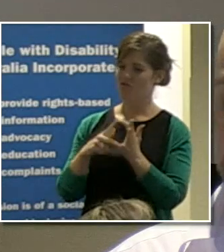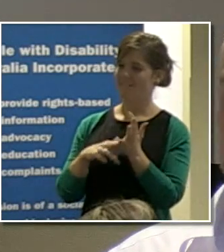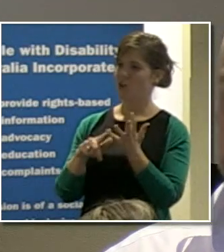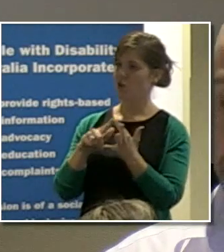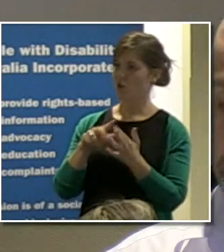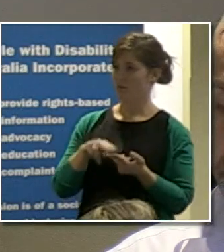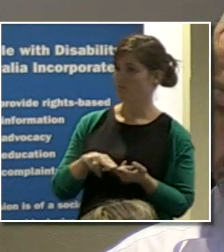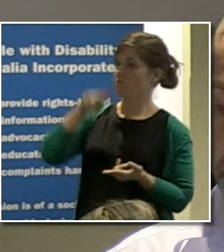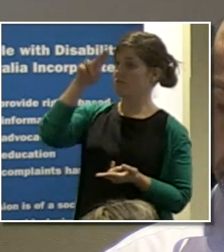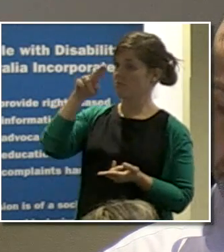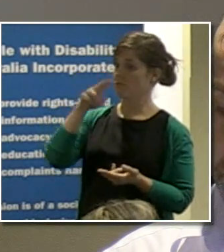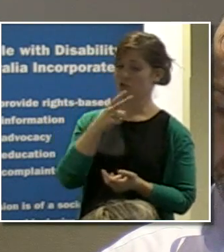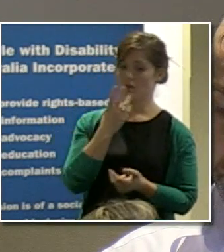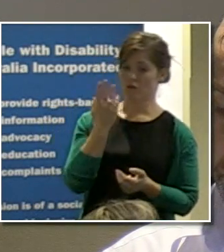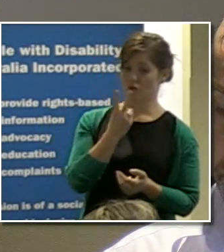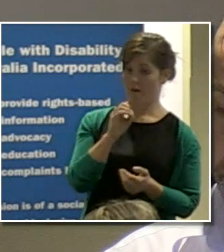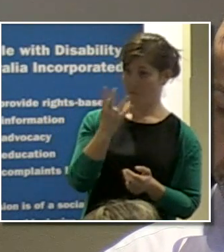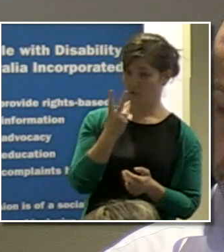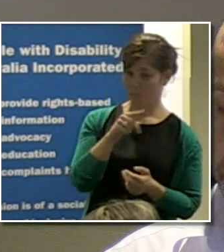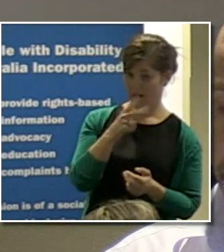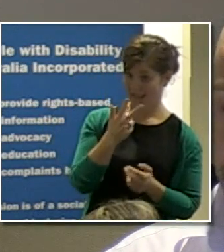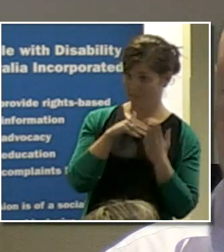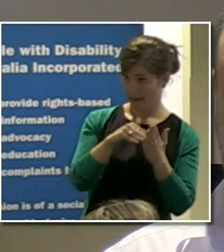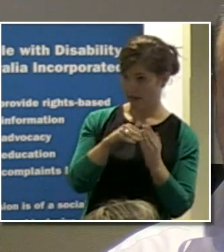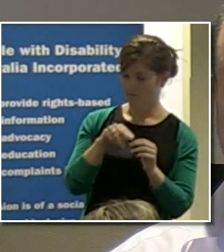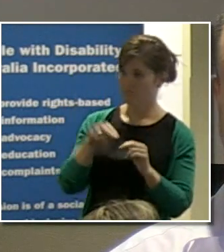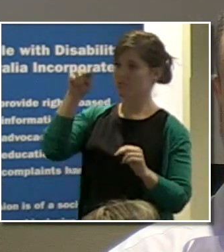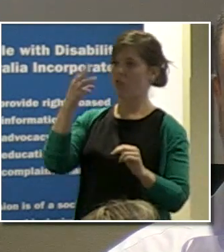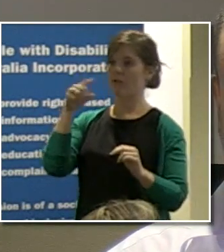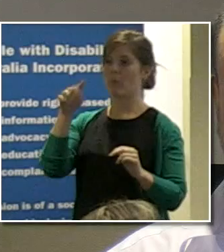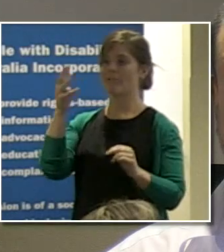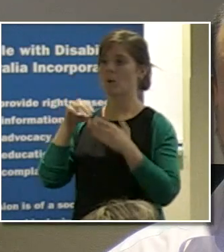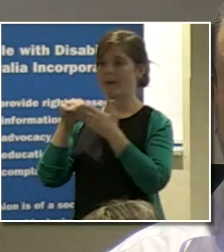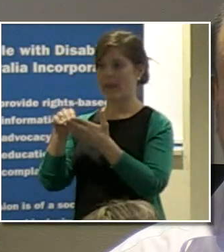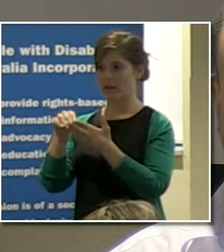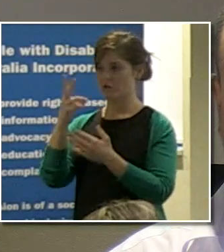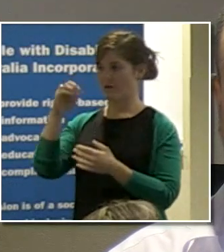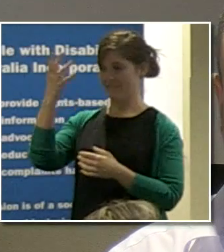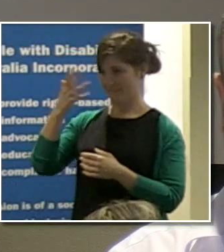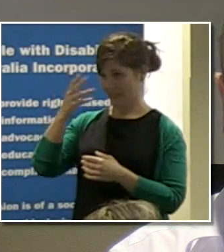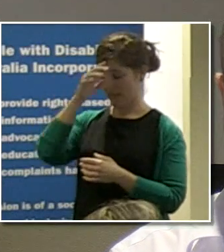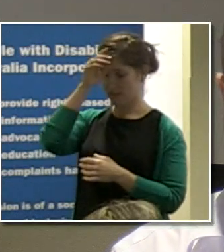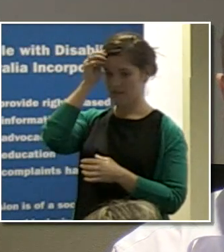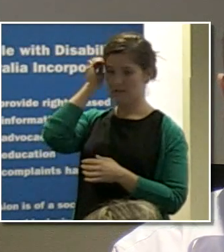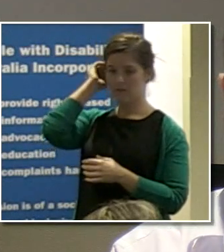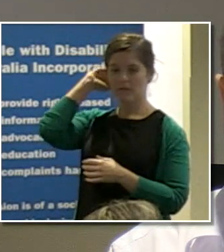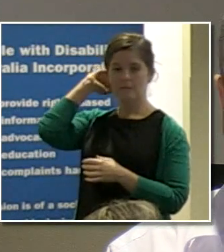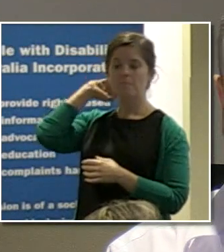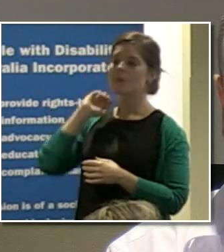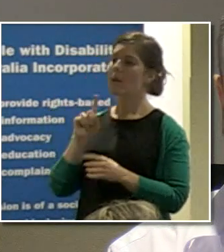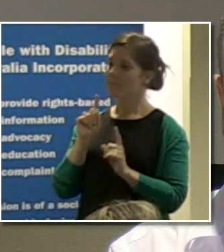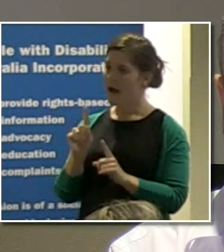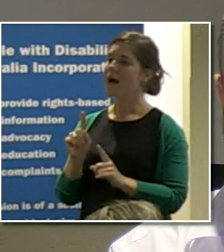$2.8 million in 2014 to $3.4 million in 2015. But at the same time,